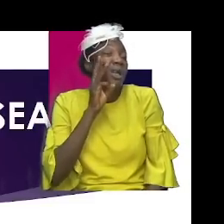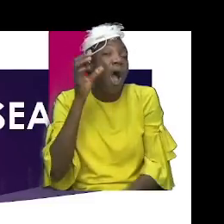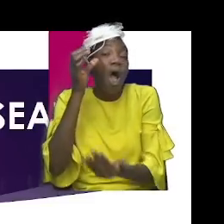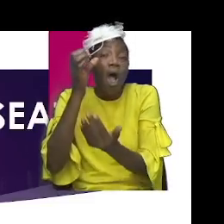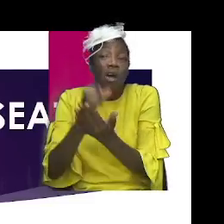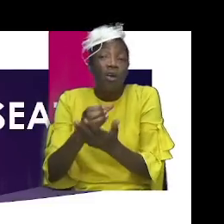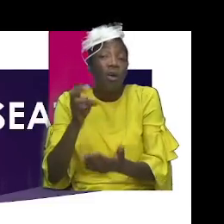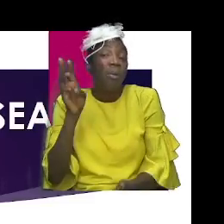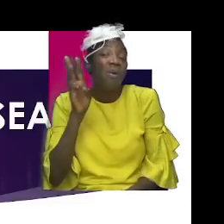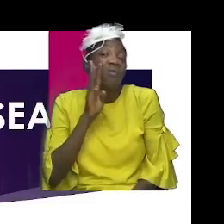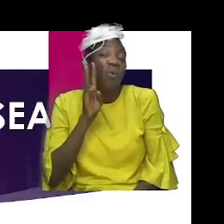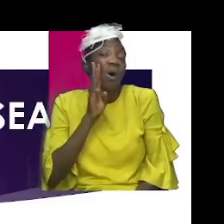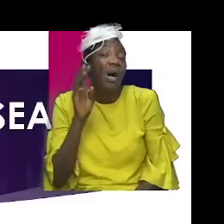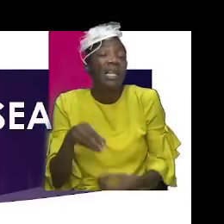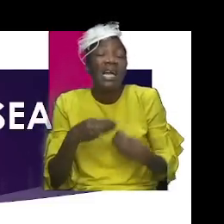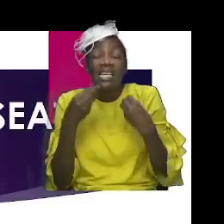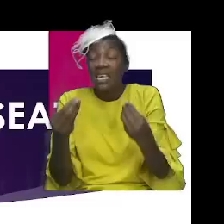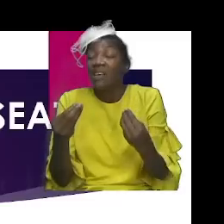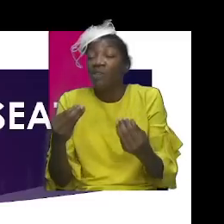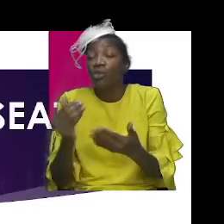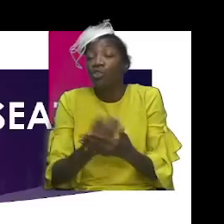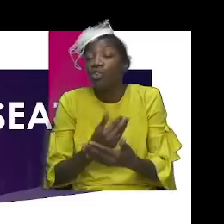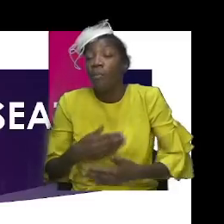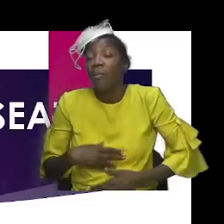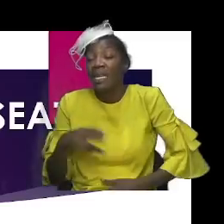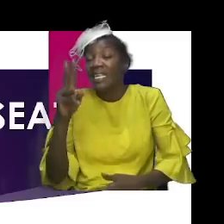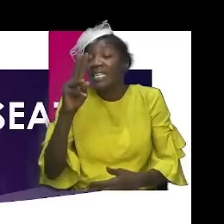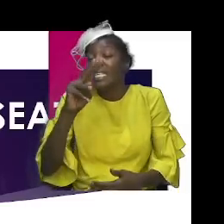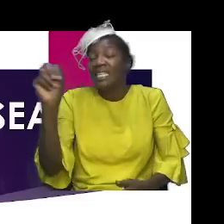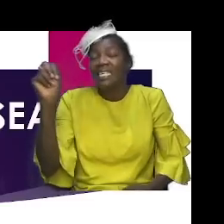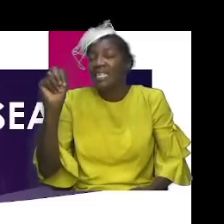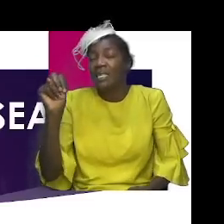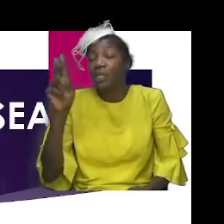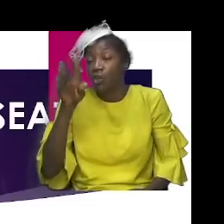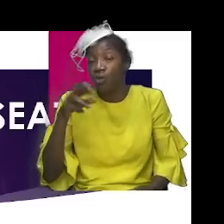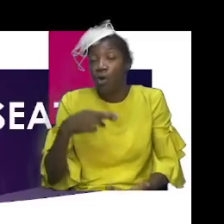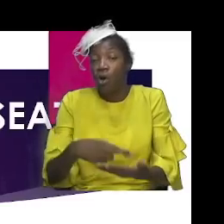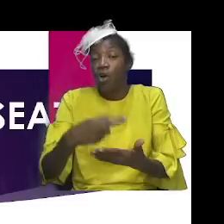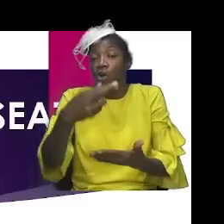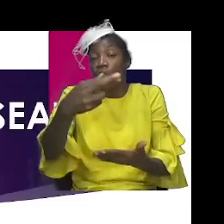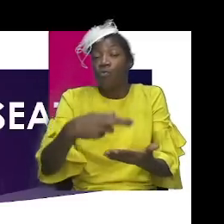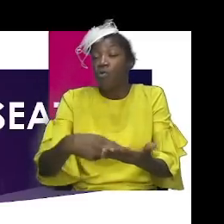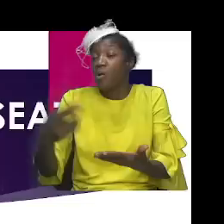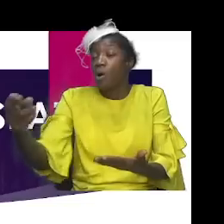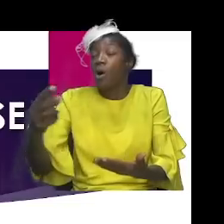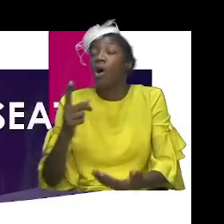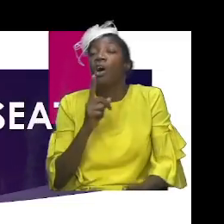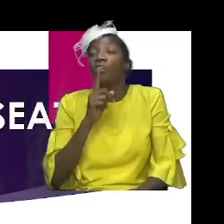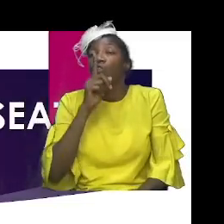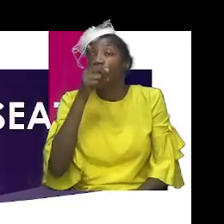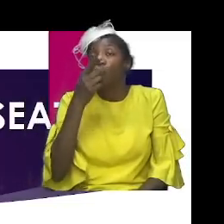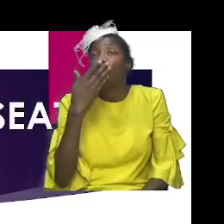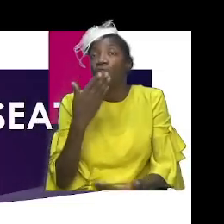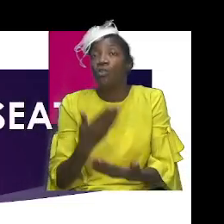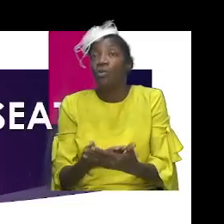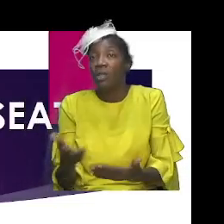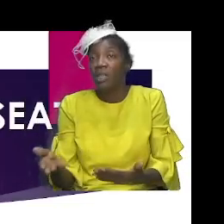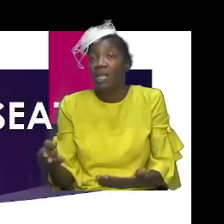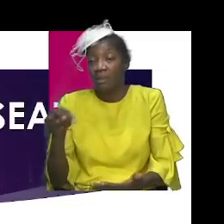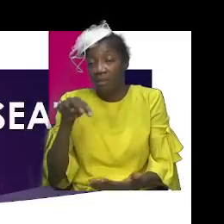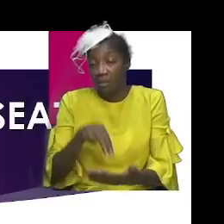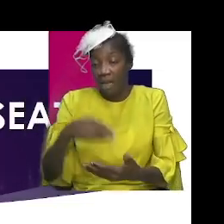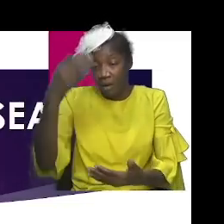is in need of it, your reward is going to be sure. And those are good things. And those will stand before him.